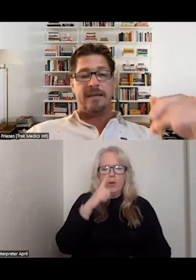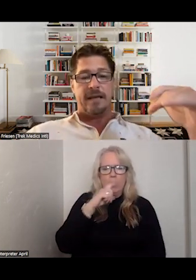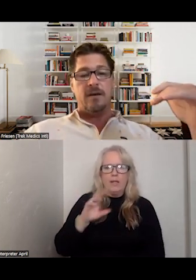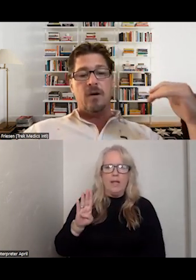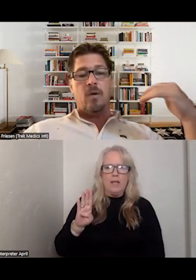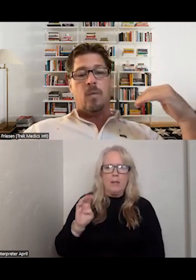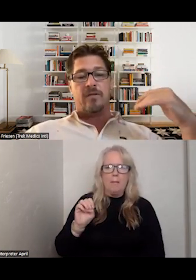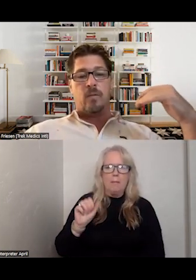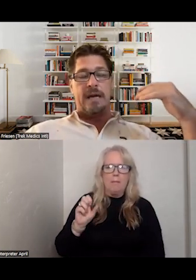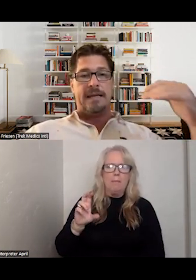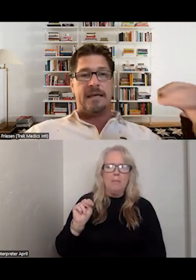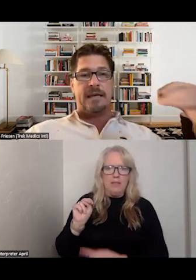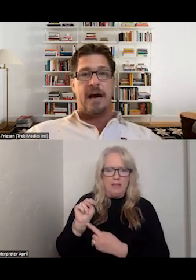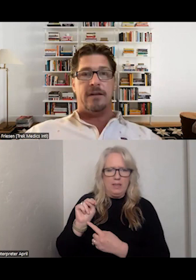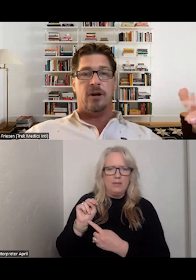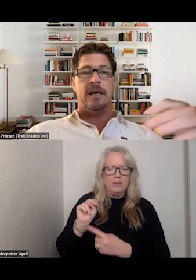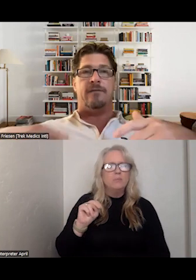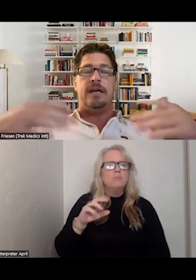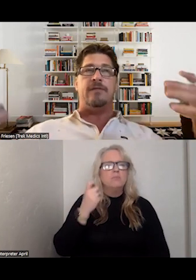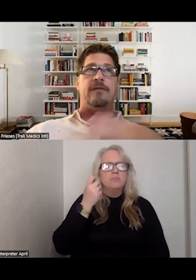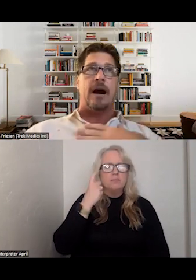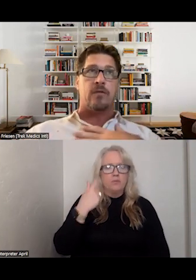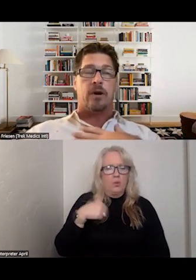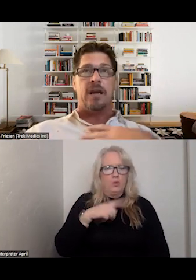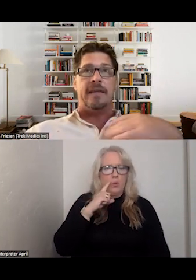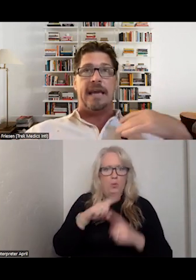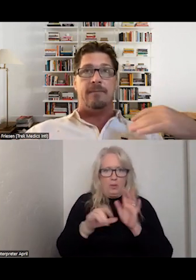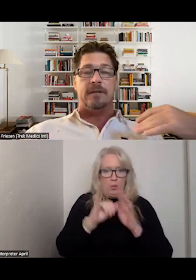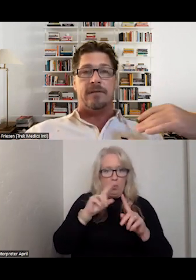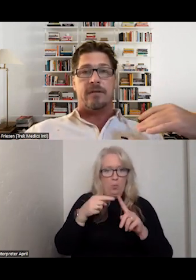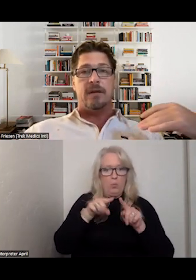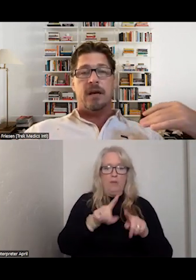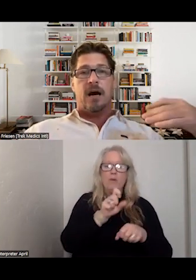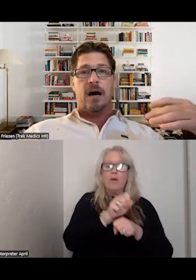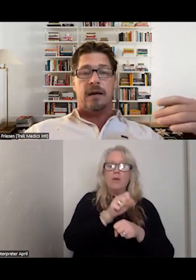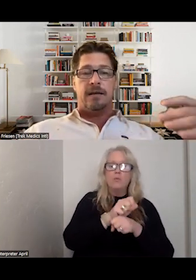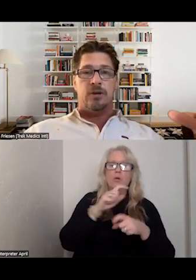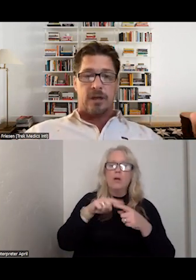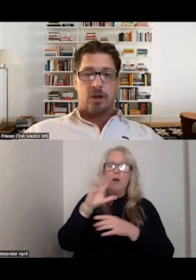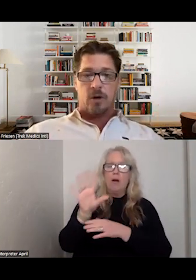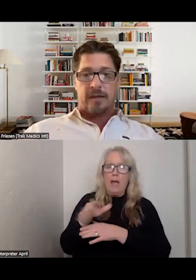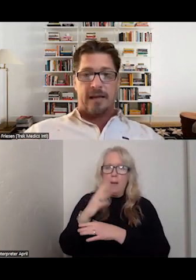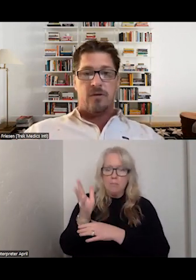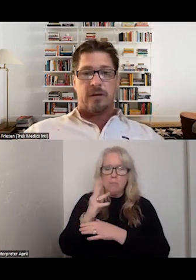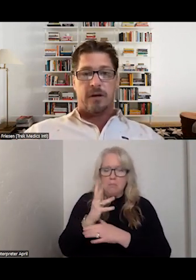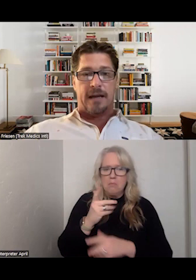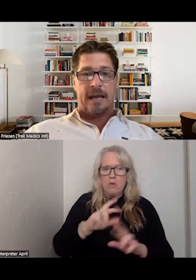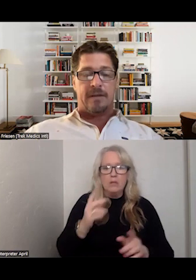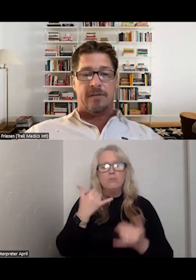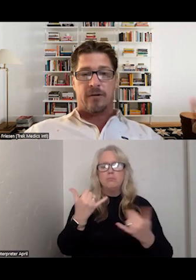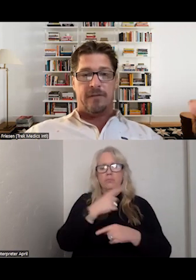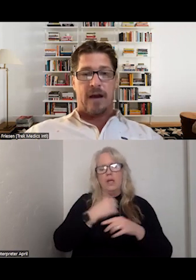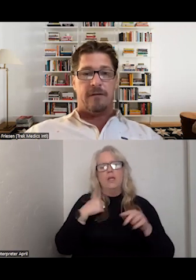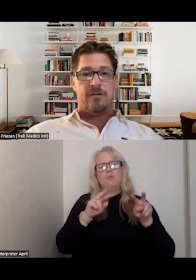And what we did was we identified, if I was working on the ambulance, you can go today and you can look at